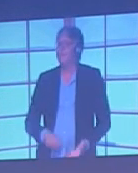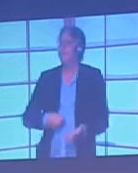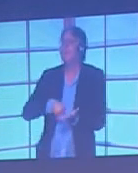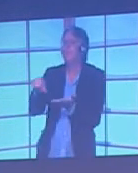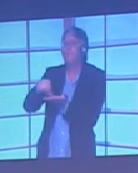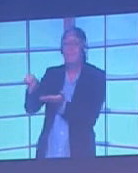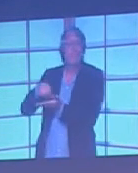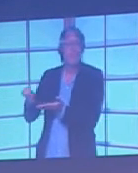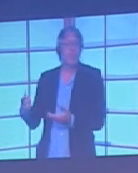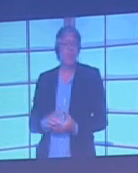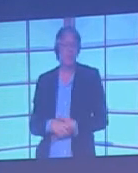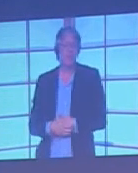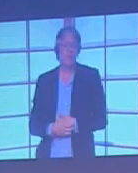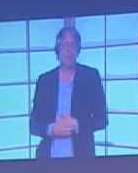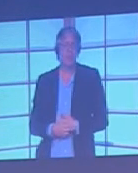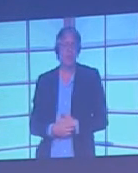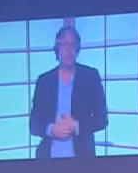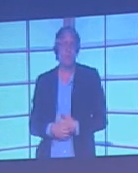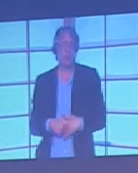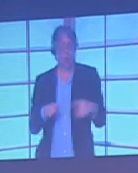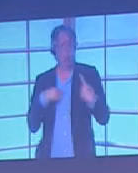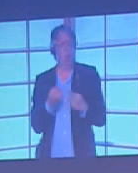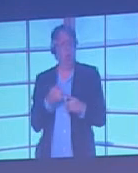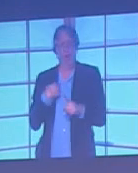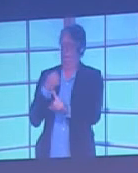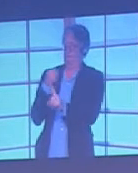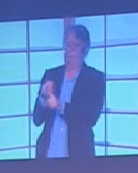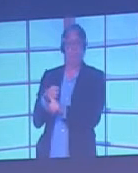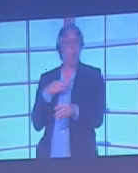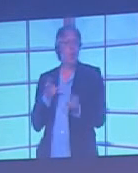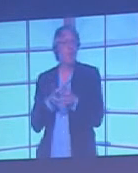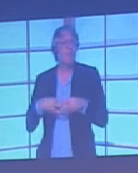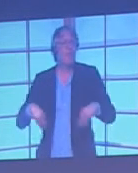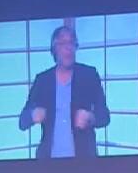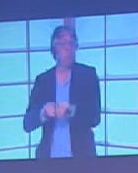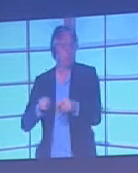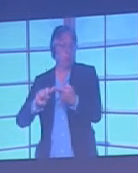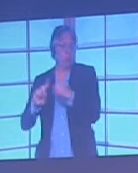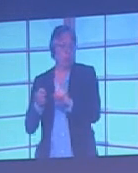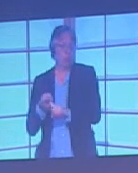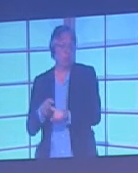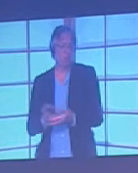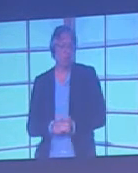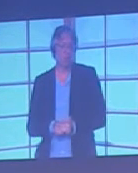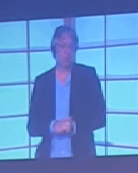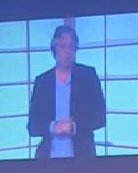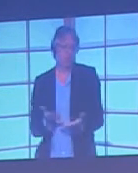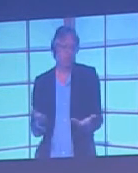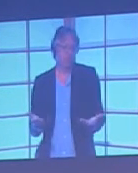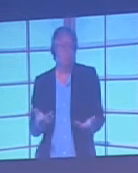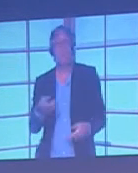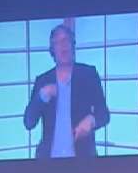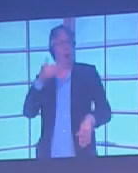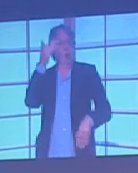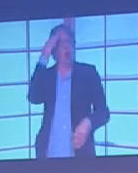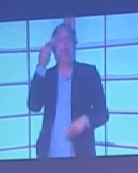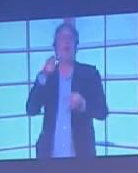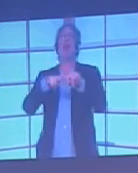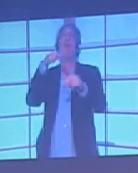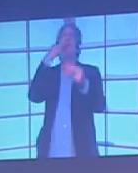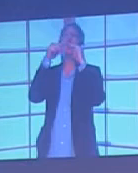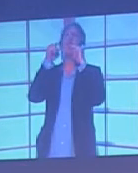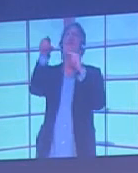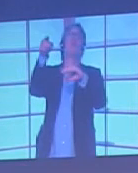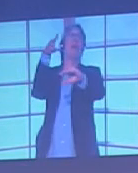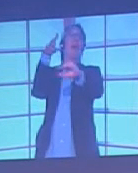We influence the choice of our family and friends. I know if somewhere a restaurant or a bar isn't accessible, not